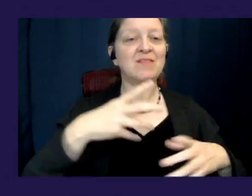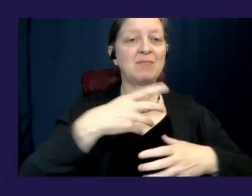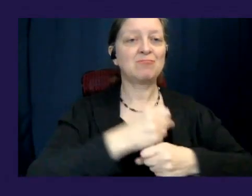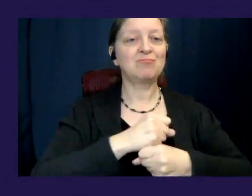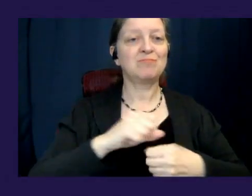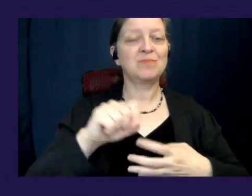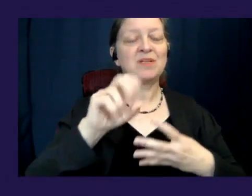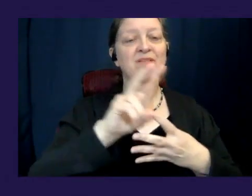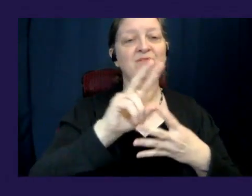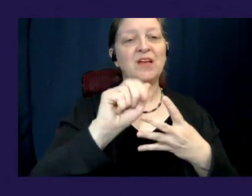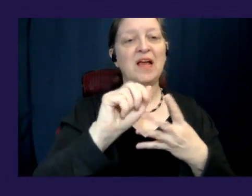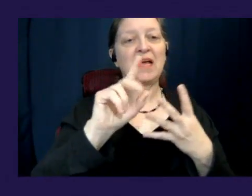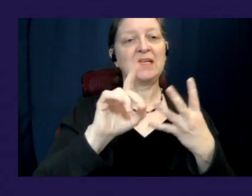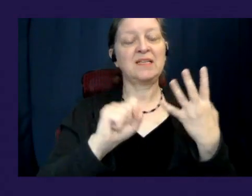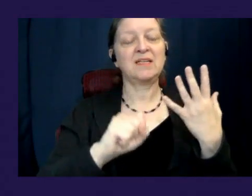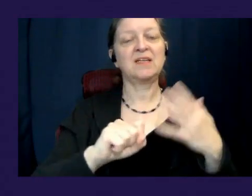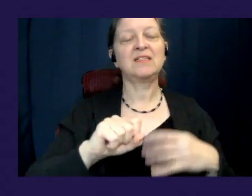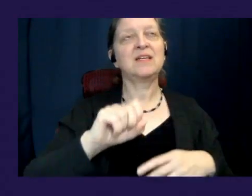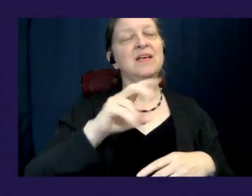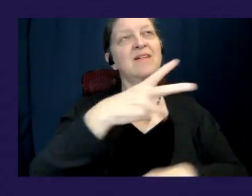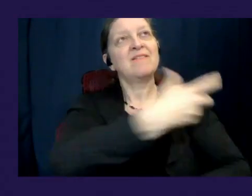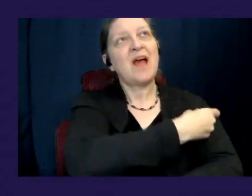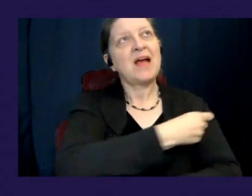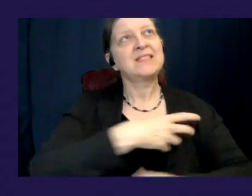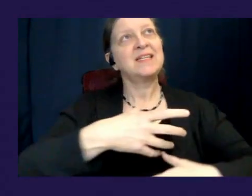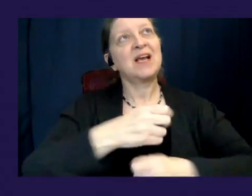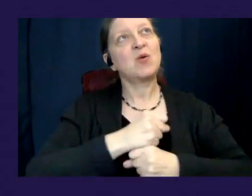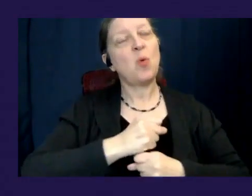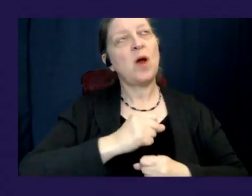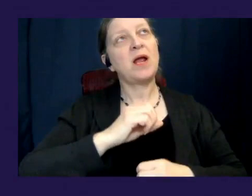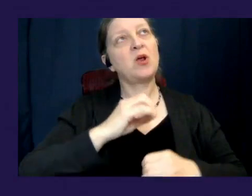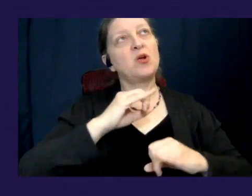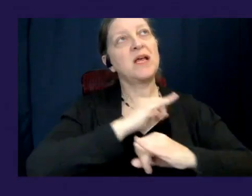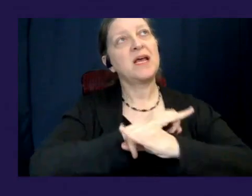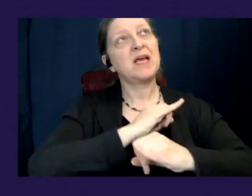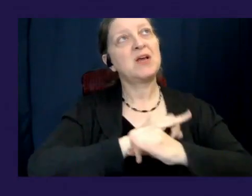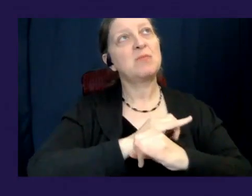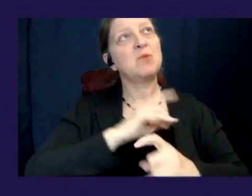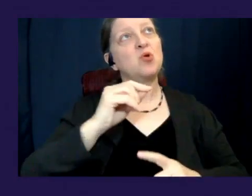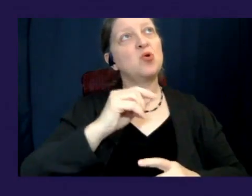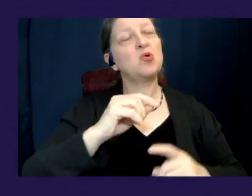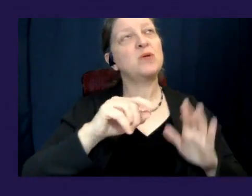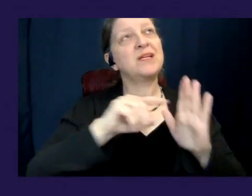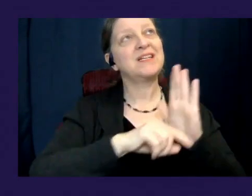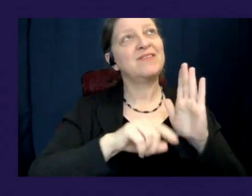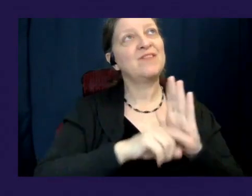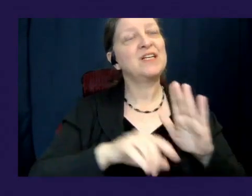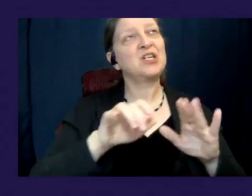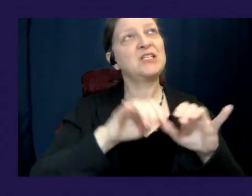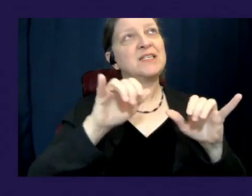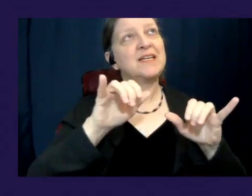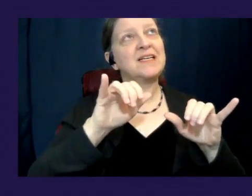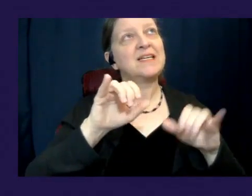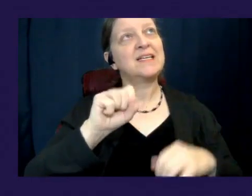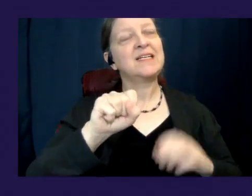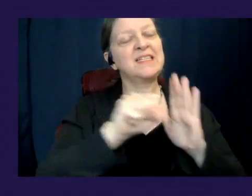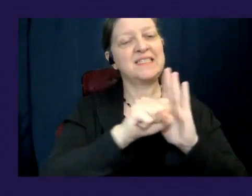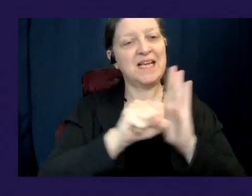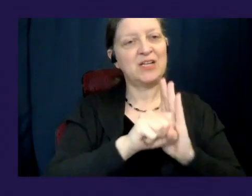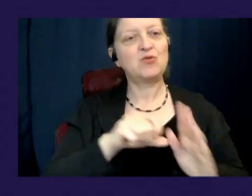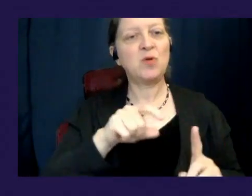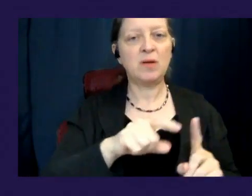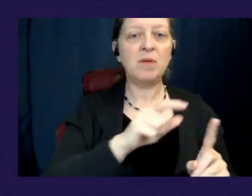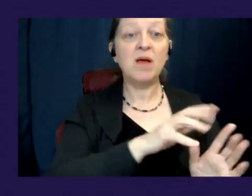which then in a month or two, it became that the vaccines would give you AIDS. And then it was the vaccines would give you HIV. And nowadays we said that